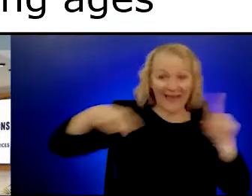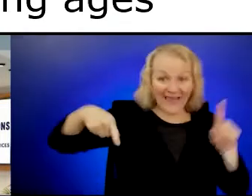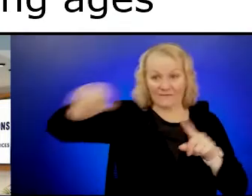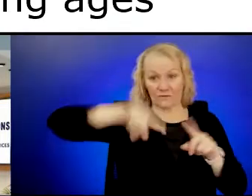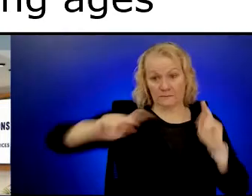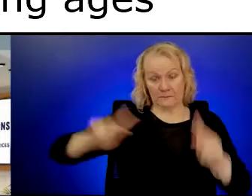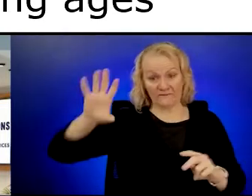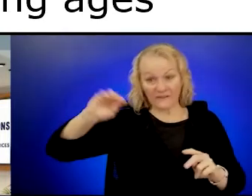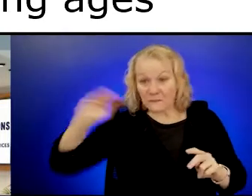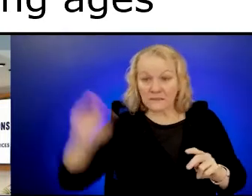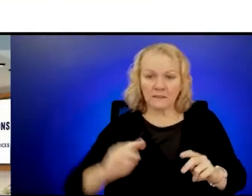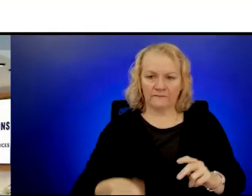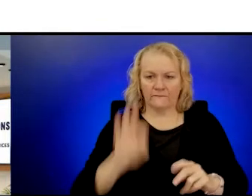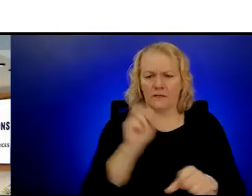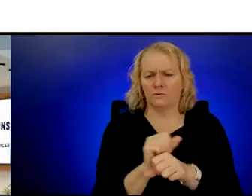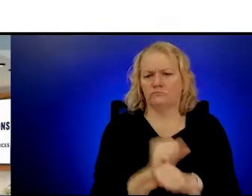get hired.